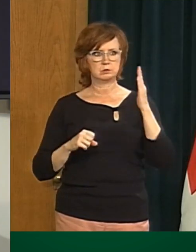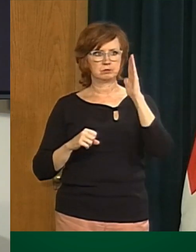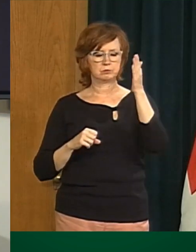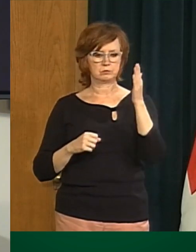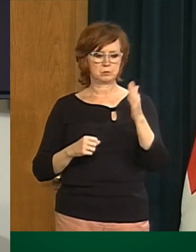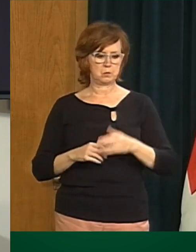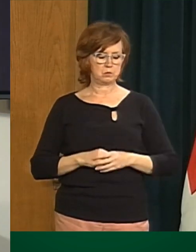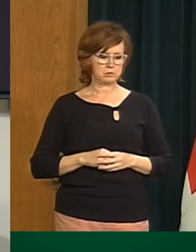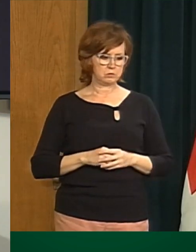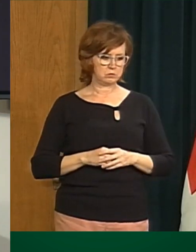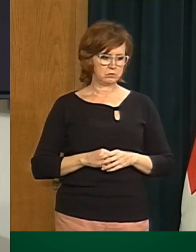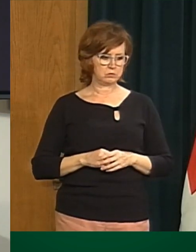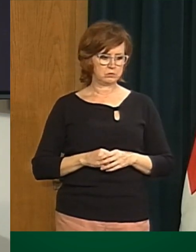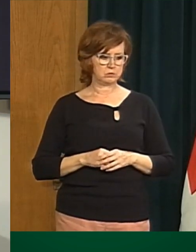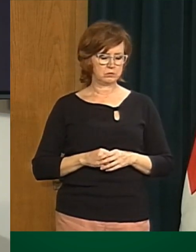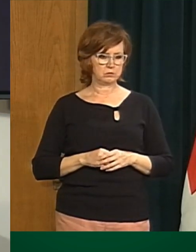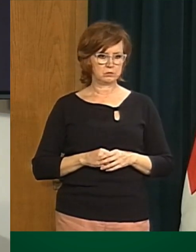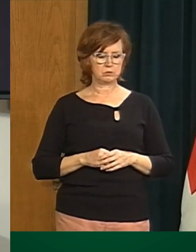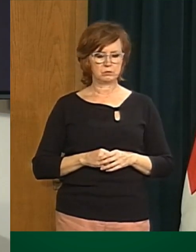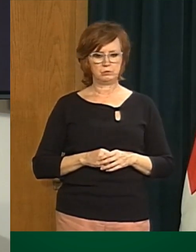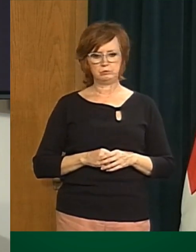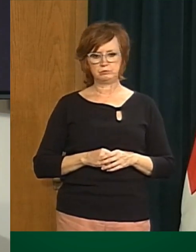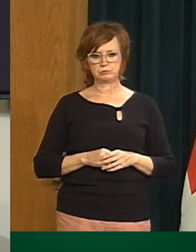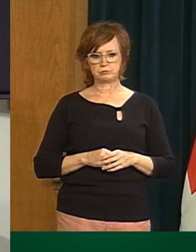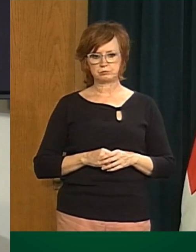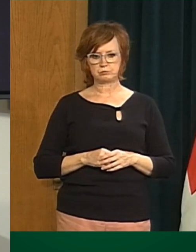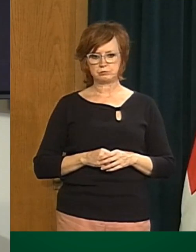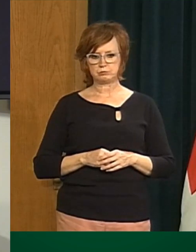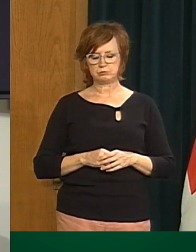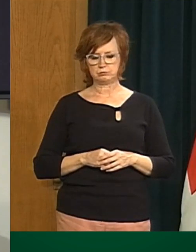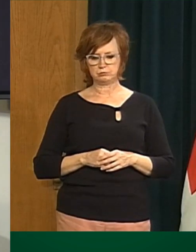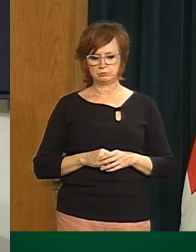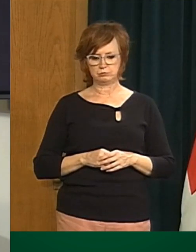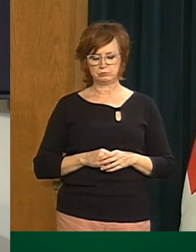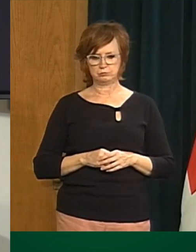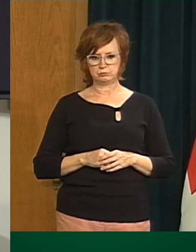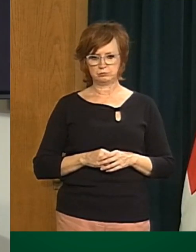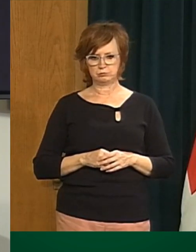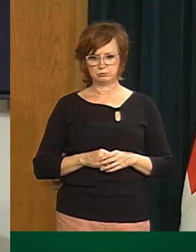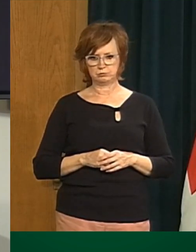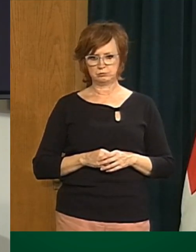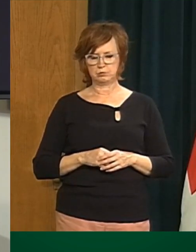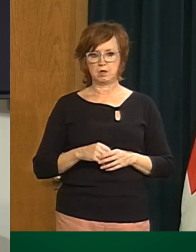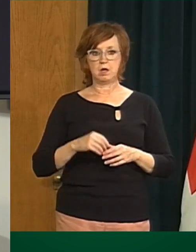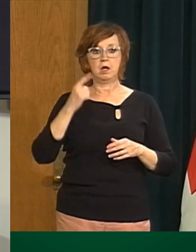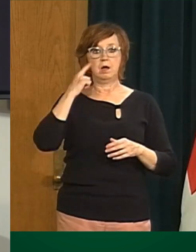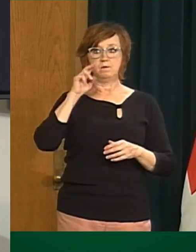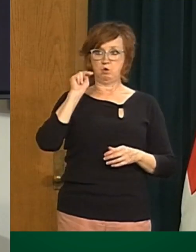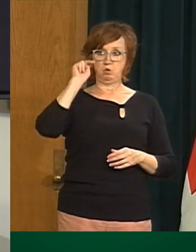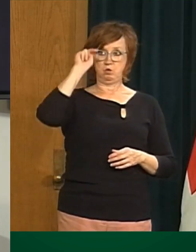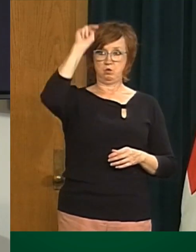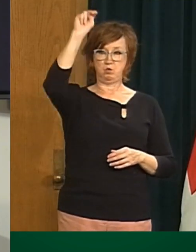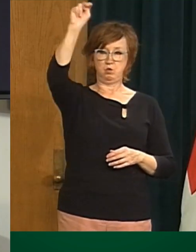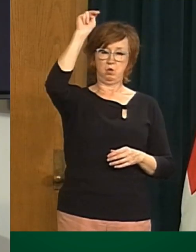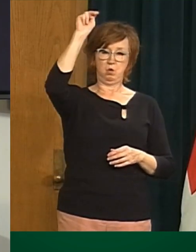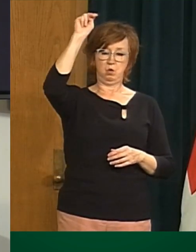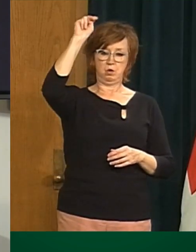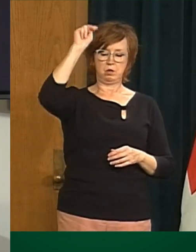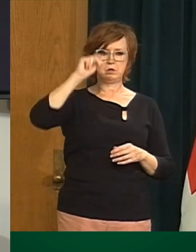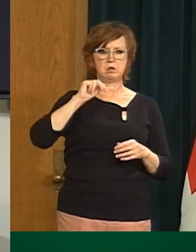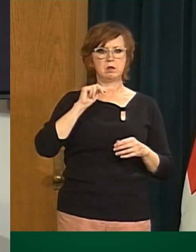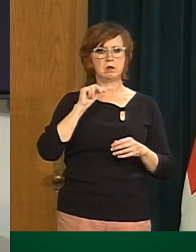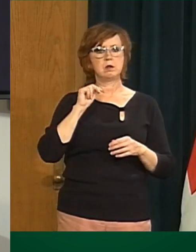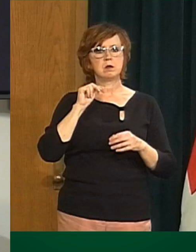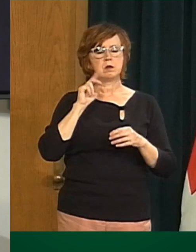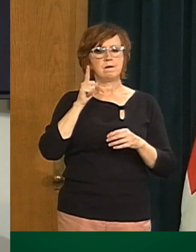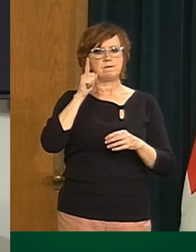Hi, I'm wondering, we had 100 active cases, nearly 100 active cases in the far north. Can someone explain